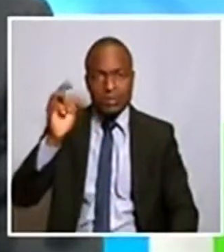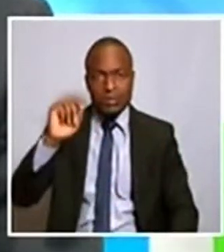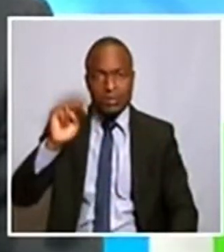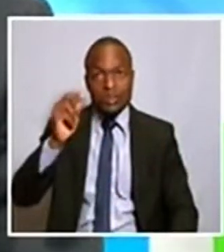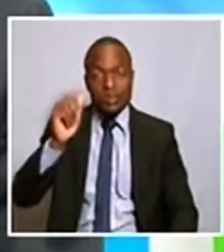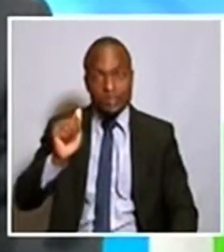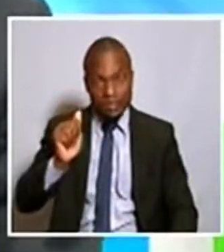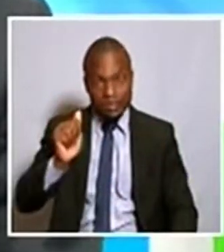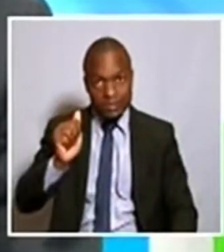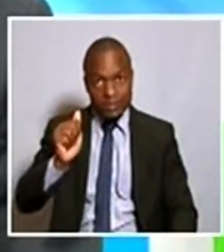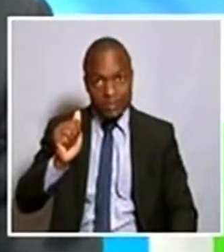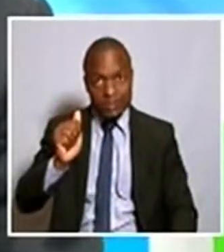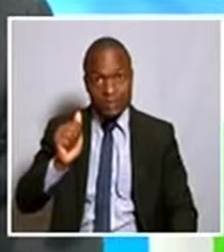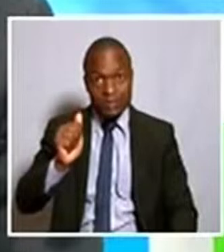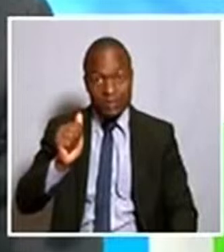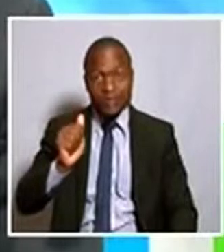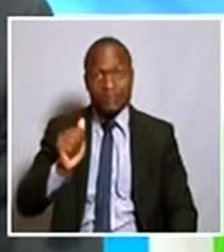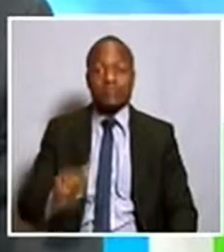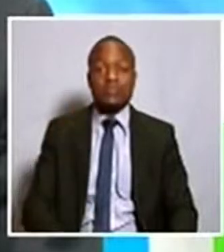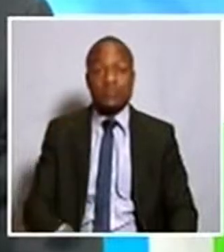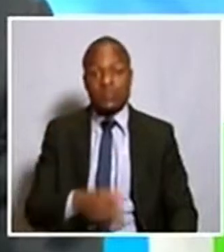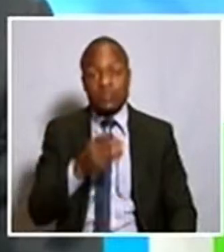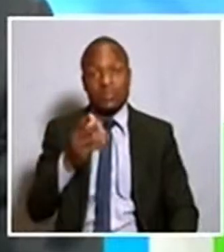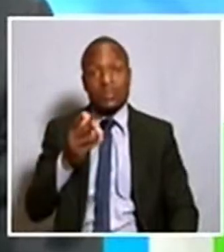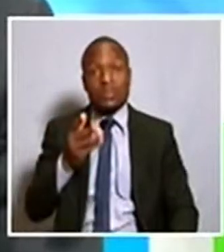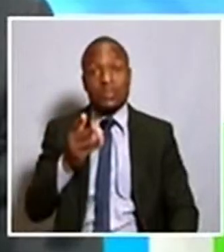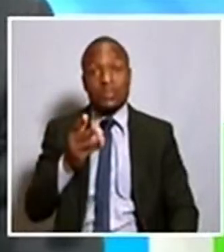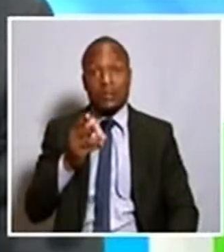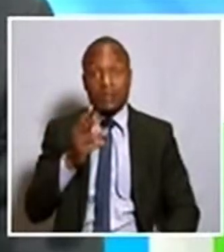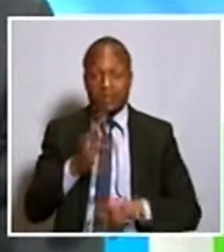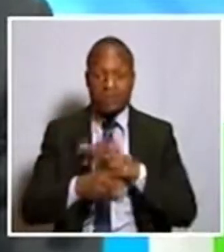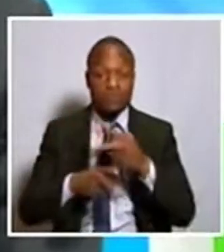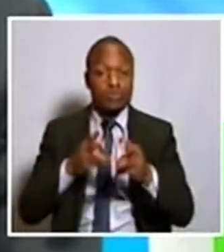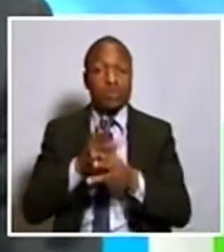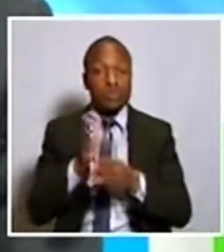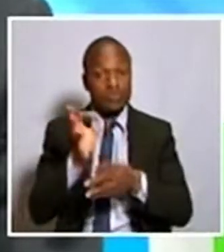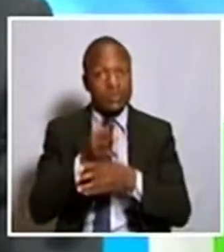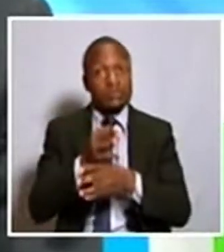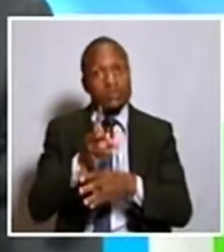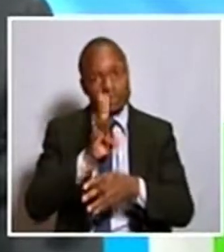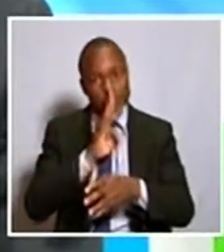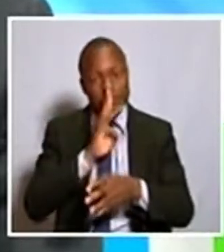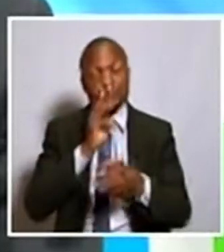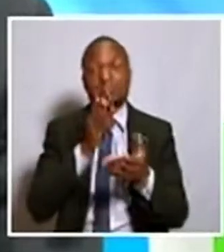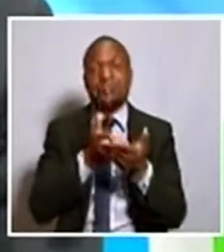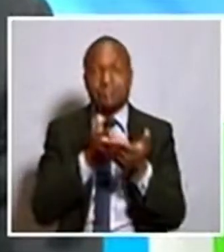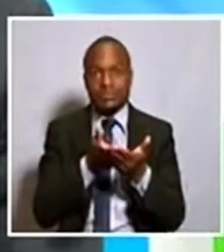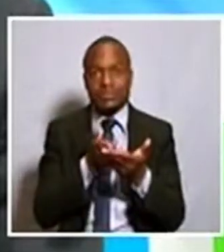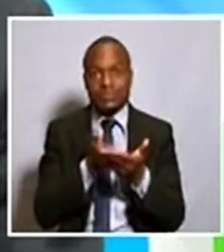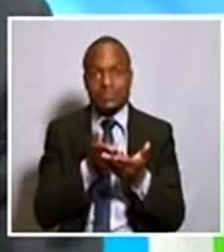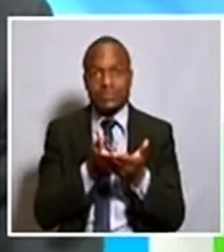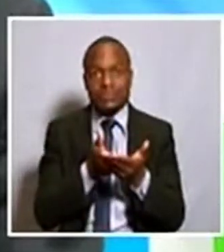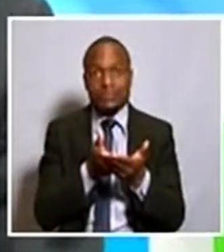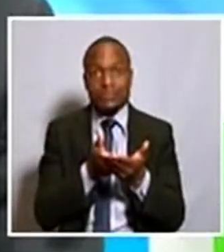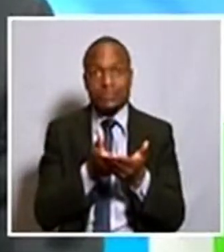which is the state of wild fisheries and aquaculture. This is a flagship